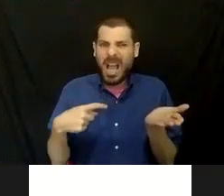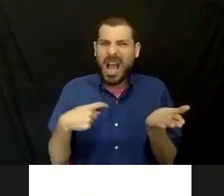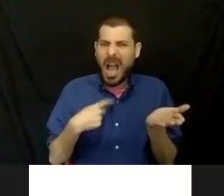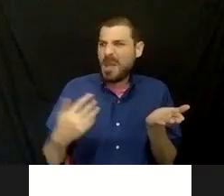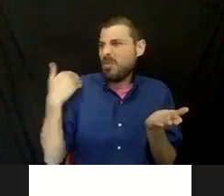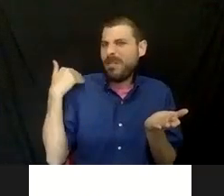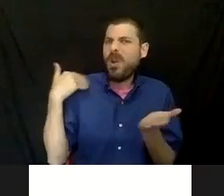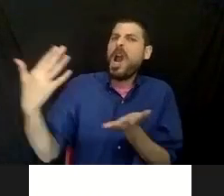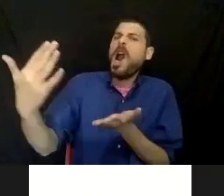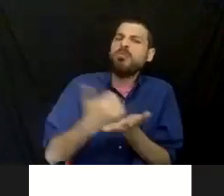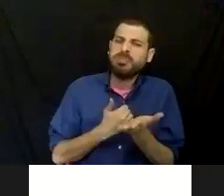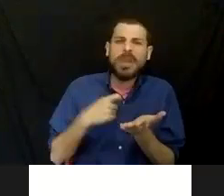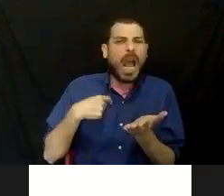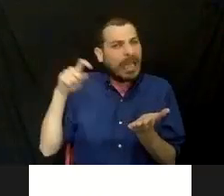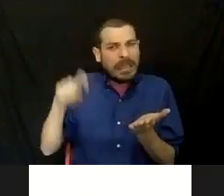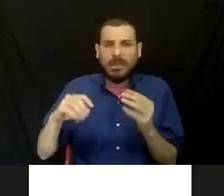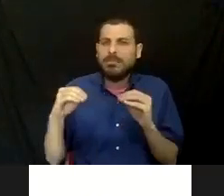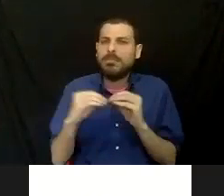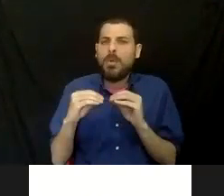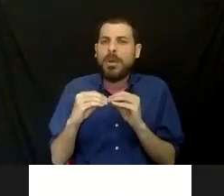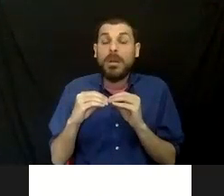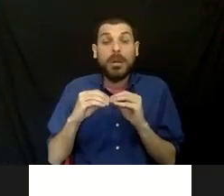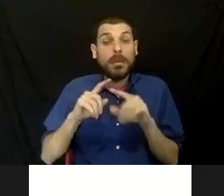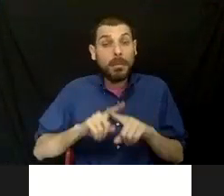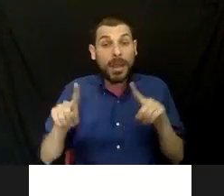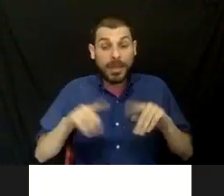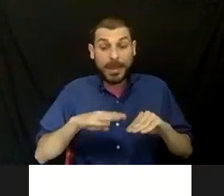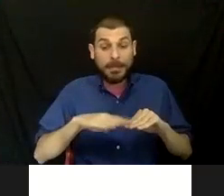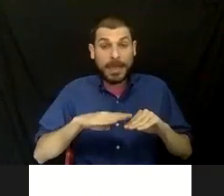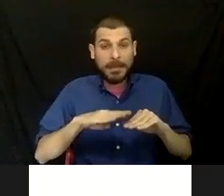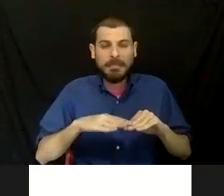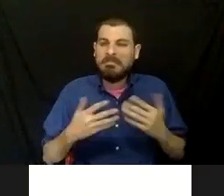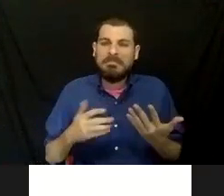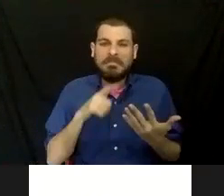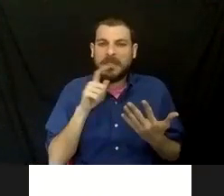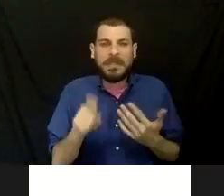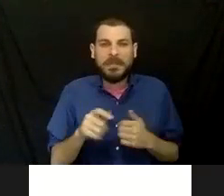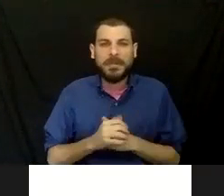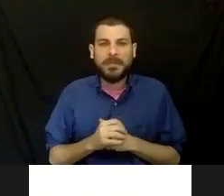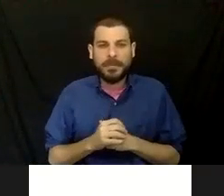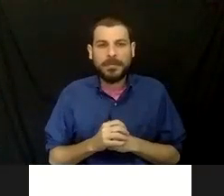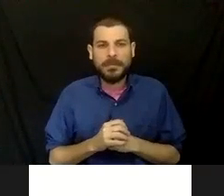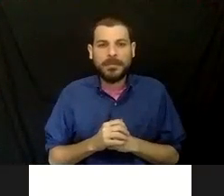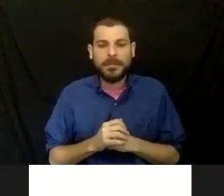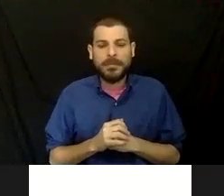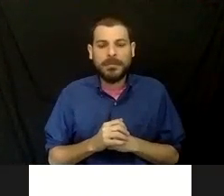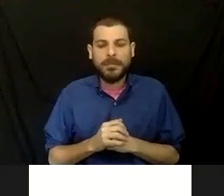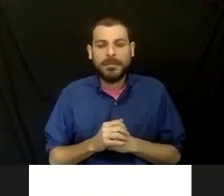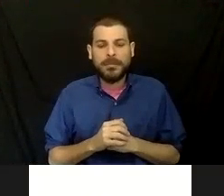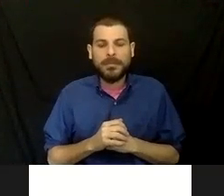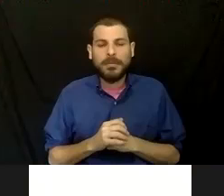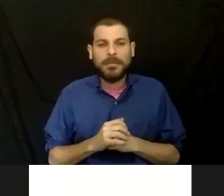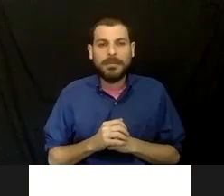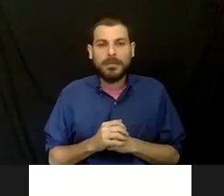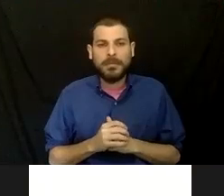benefit, then you're going to have to supply some documentation. Another important thing to keep in mind is that, they